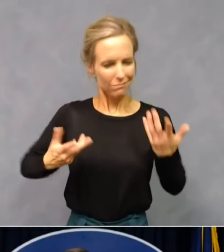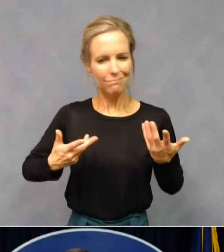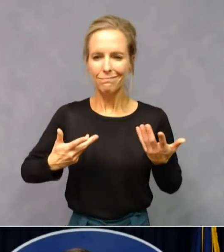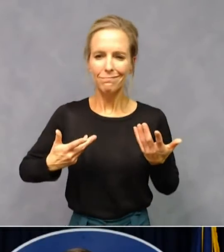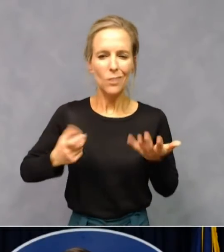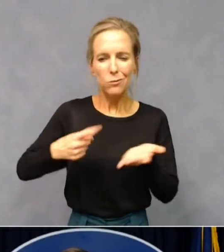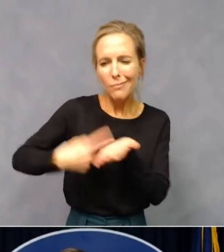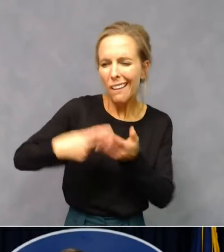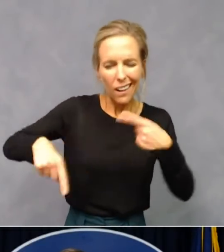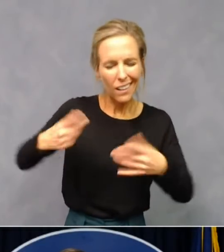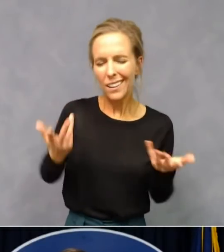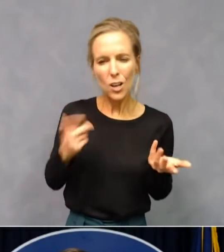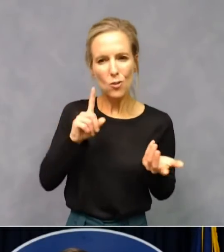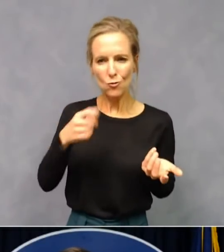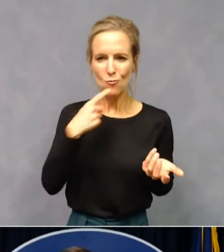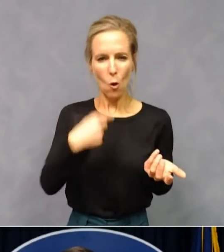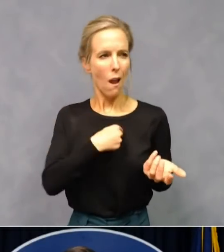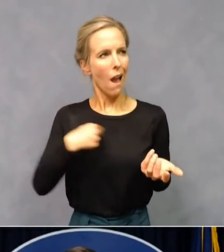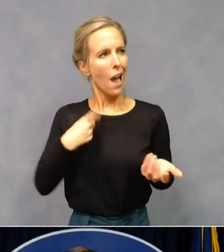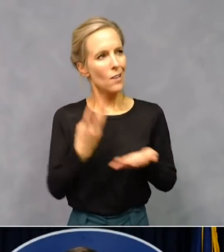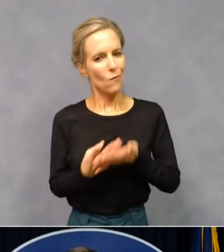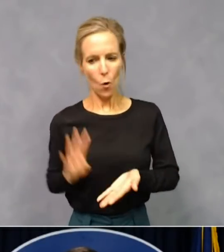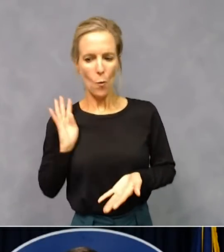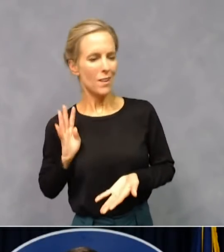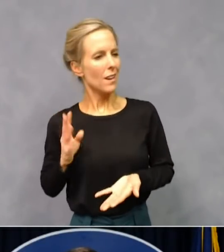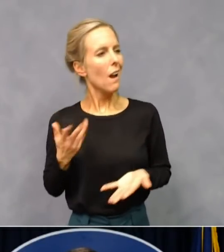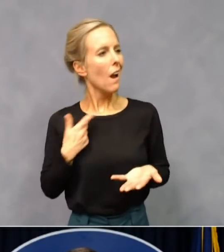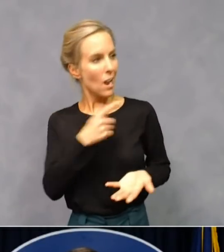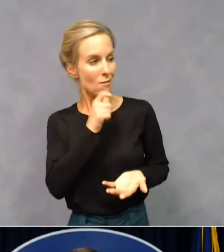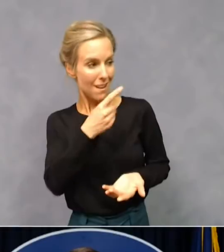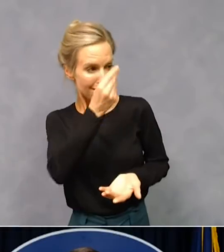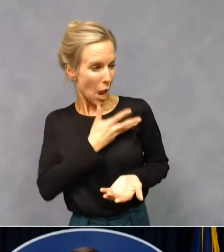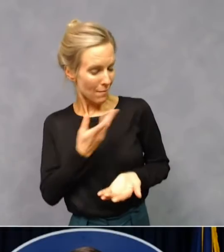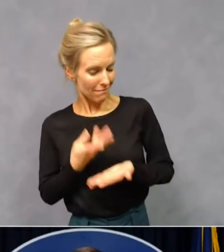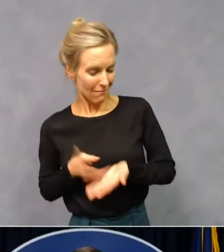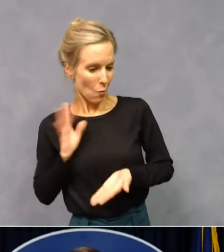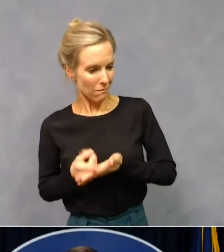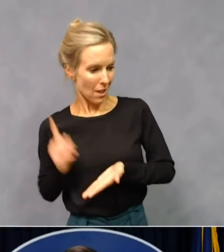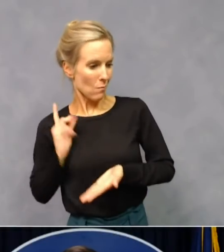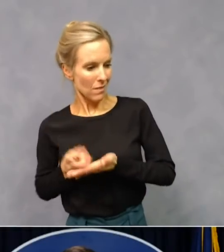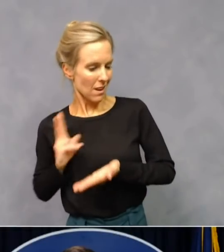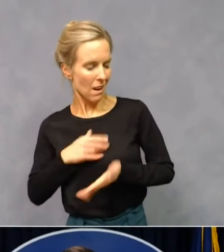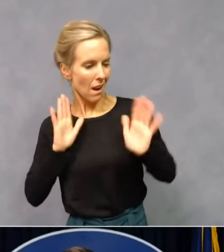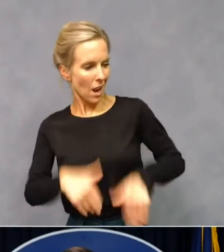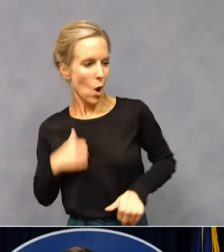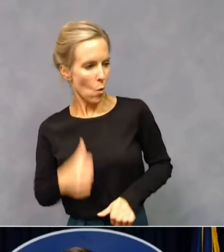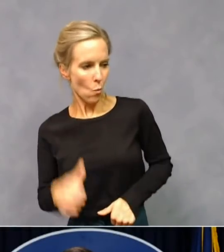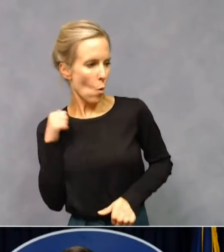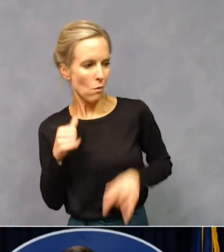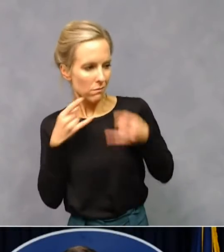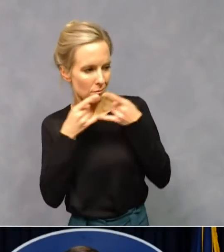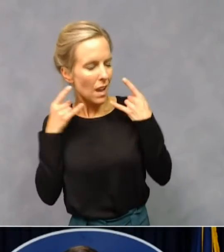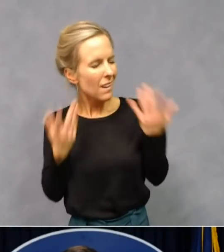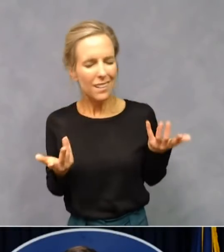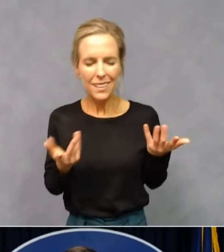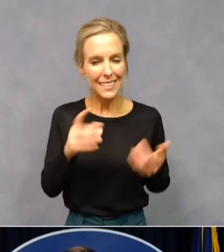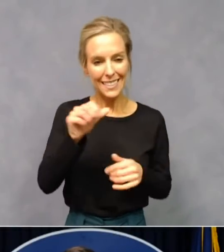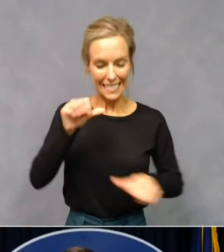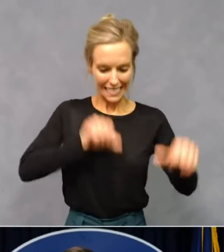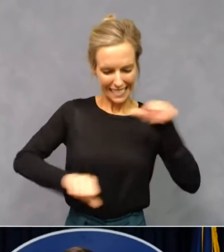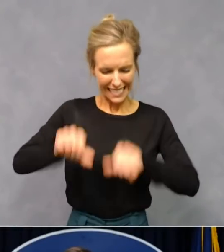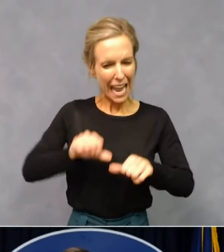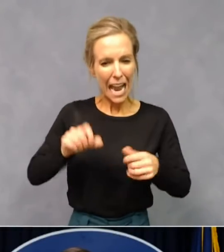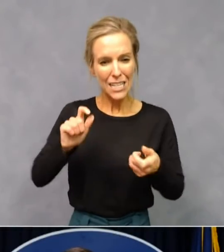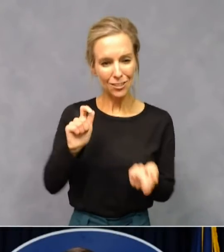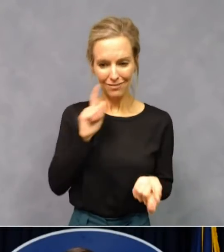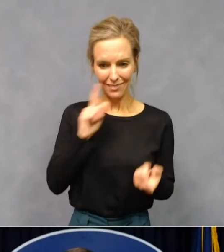4 weeks ago, but because they didn't, you're not going to wear one? Science has changed significantly over the last 10 years, and we're not fighting